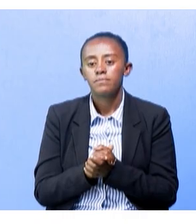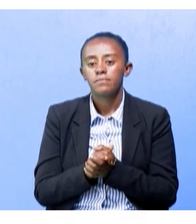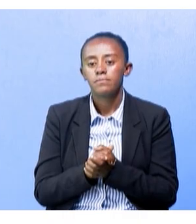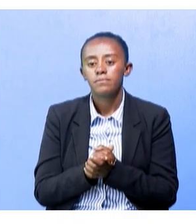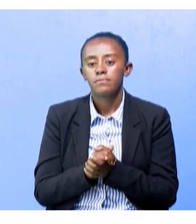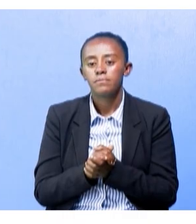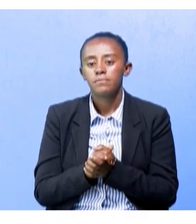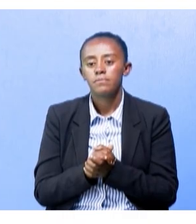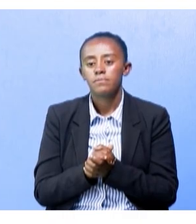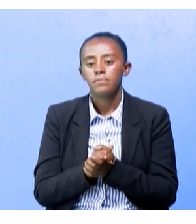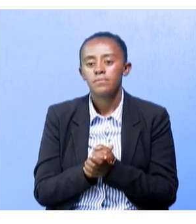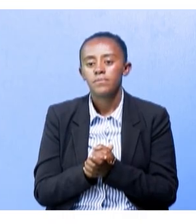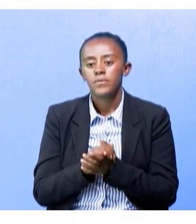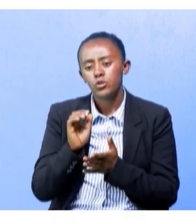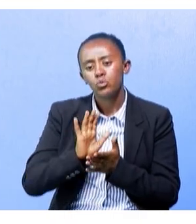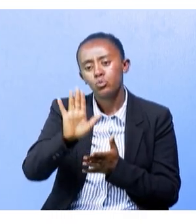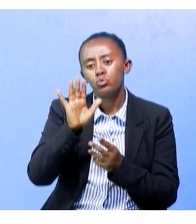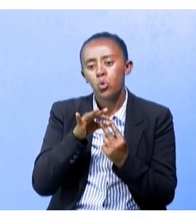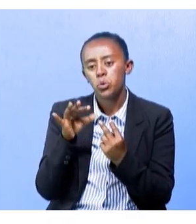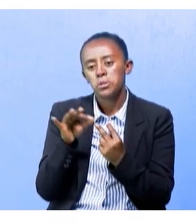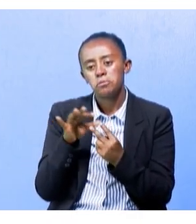of your choice.